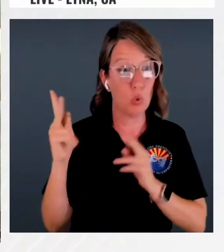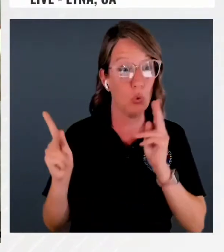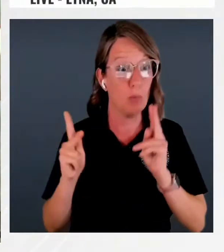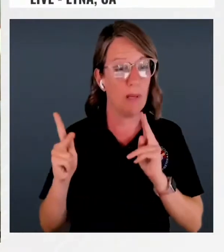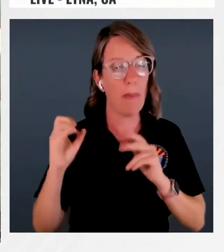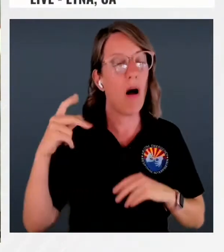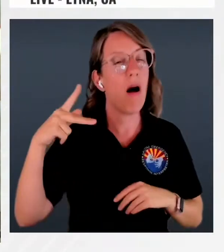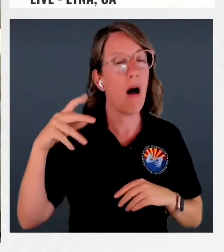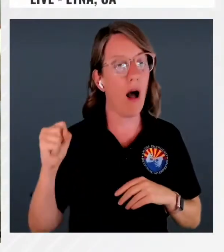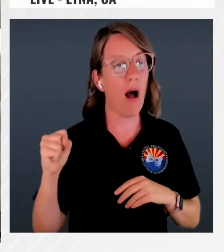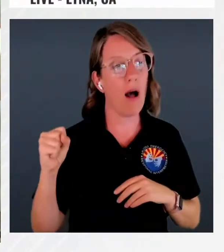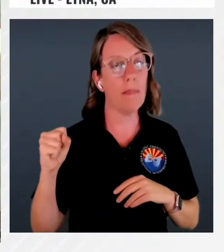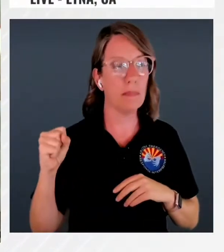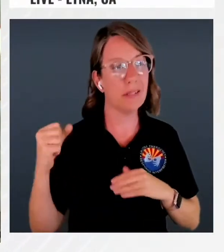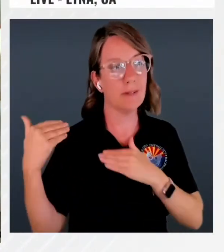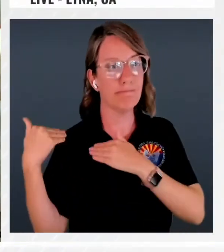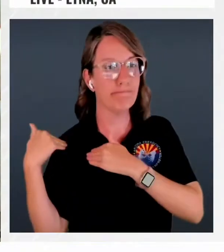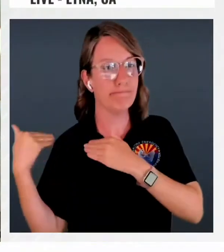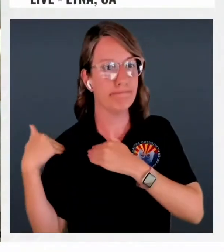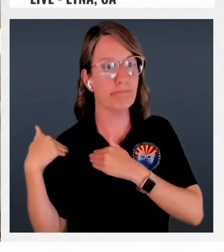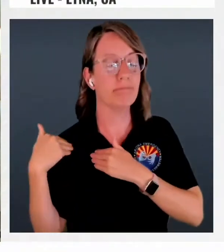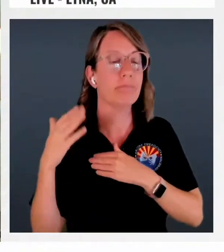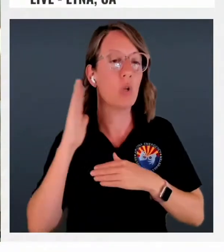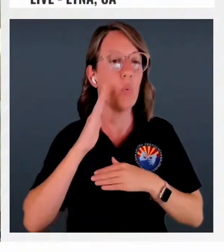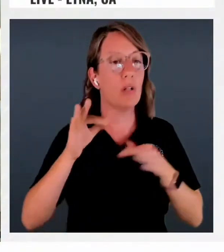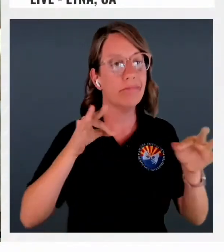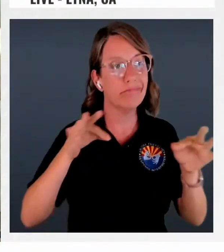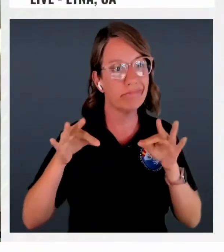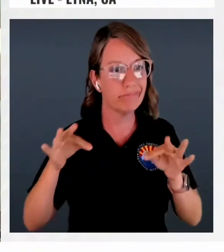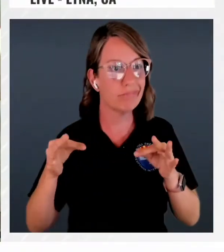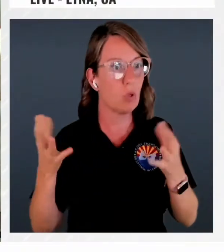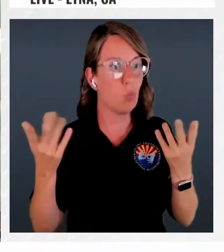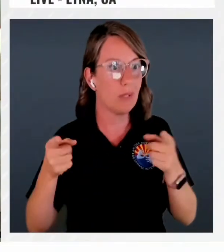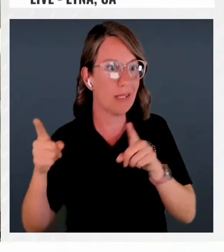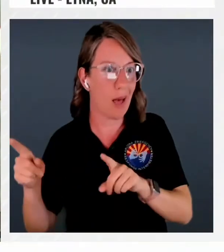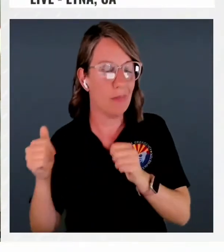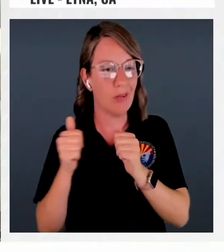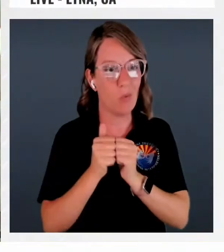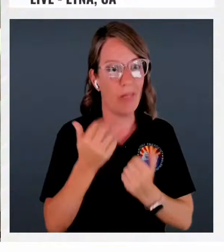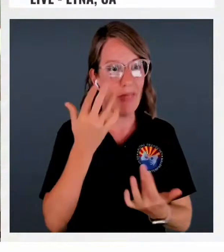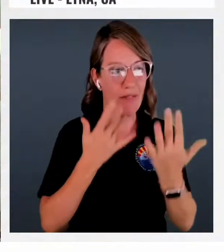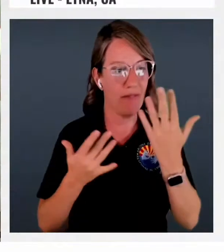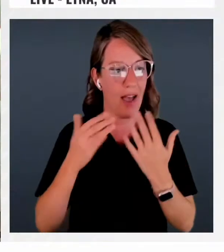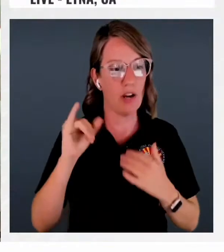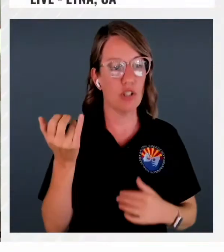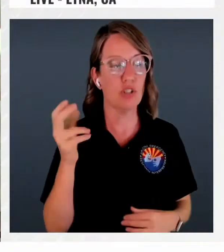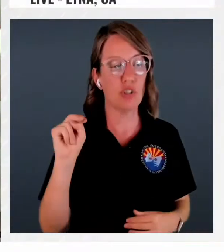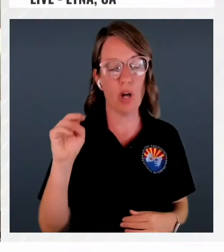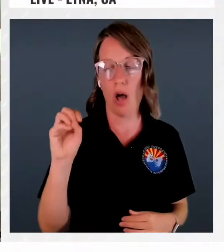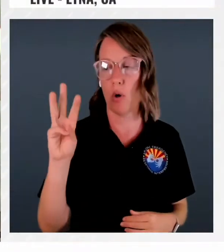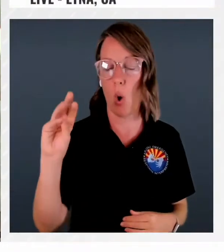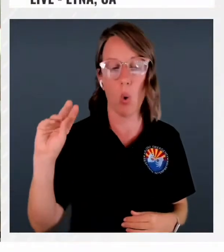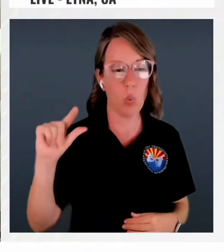Hi, good evening. John Owings and John Frederick giving you the operational update. So a couple nights ago, as you all know,